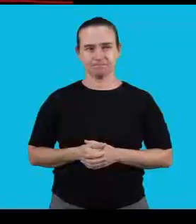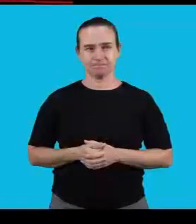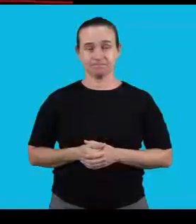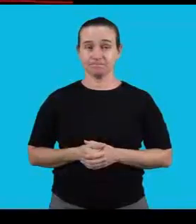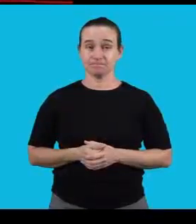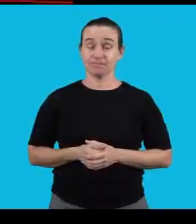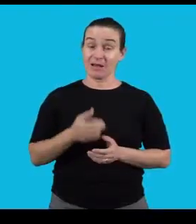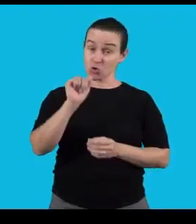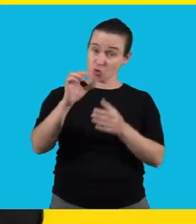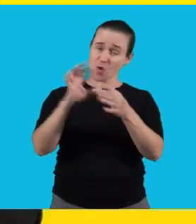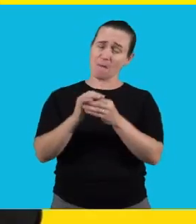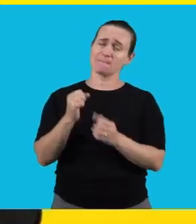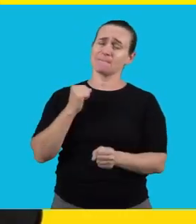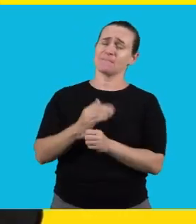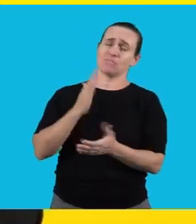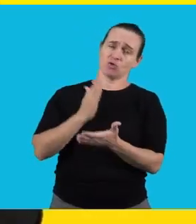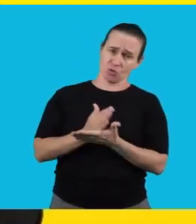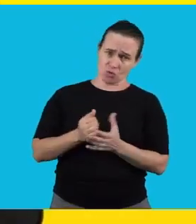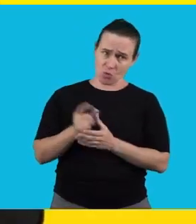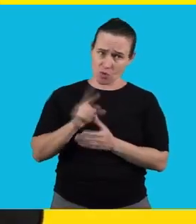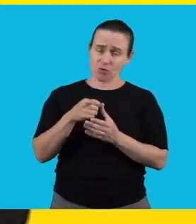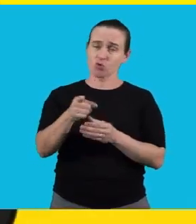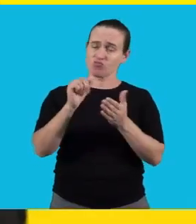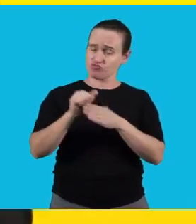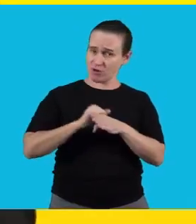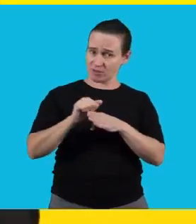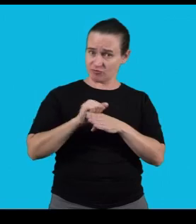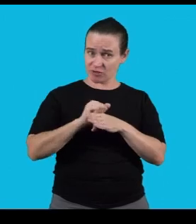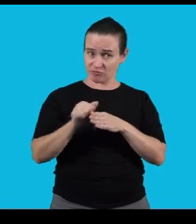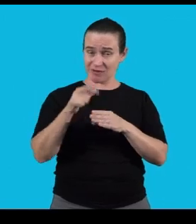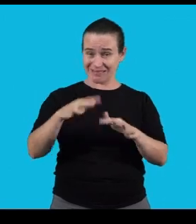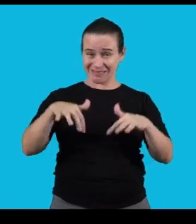and thoroughly. Back home, please make sure that you